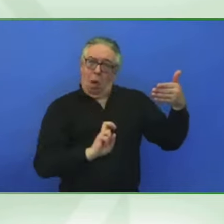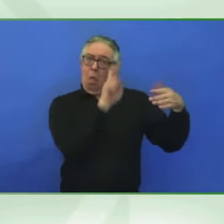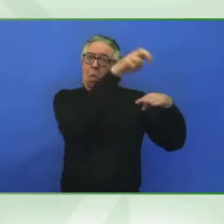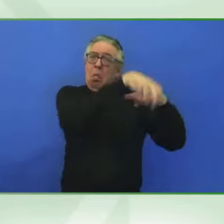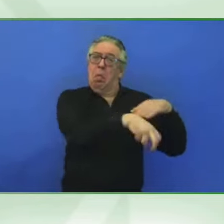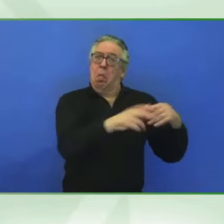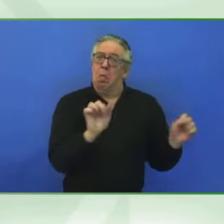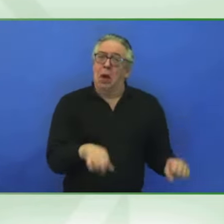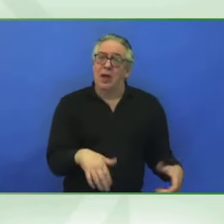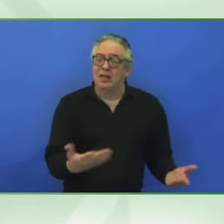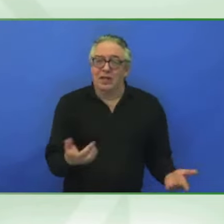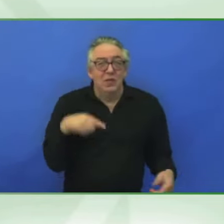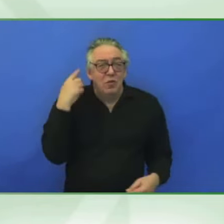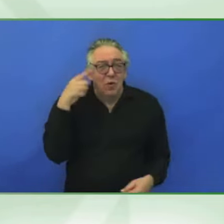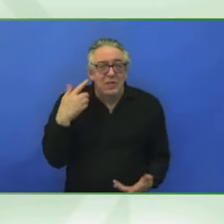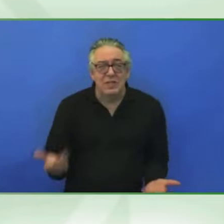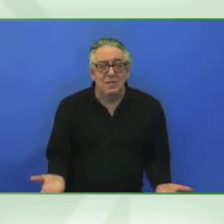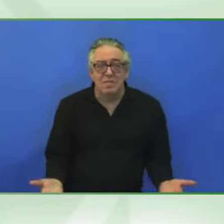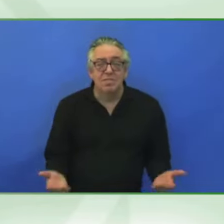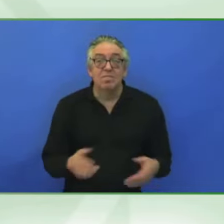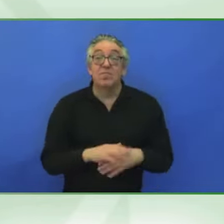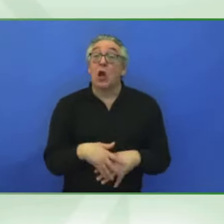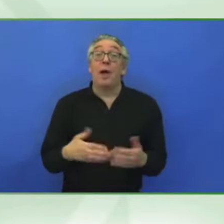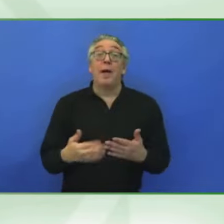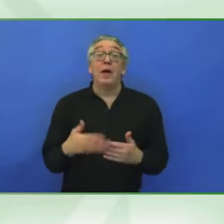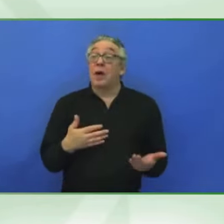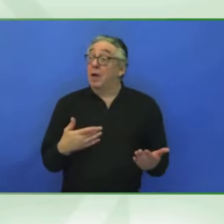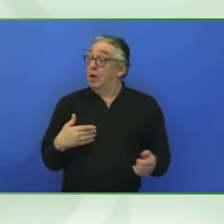time for a couple of questions now, Mr. Chairman?